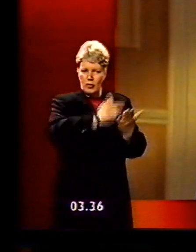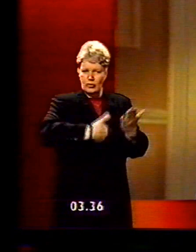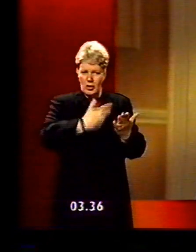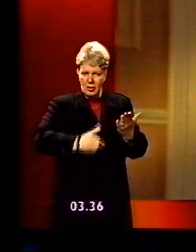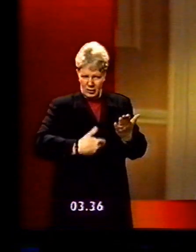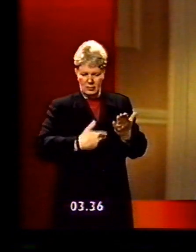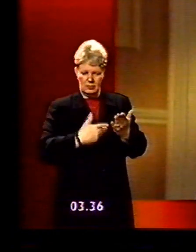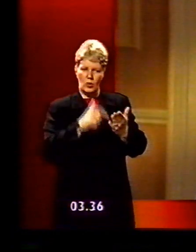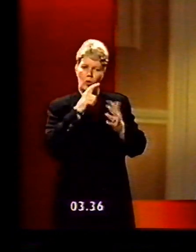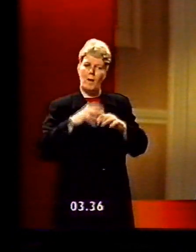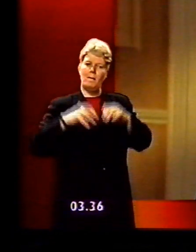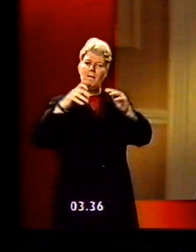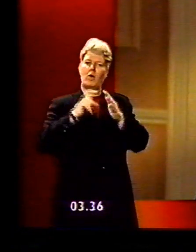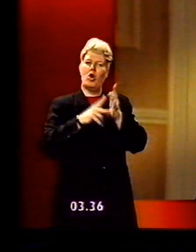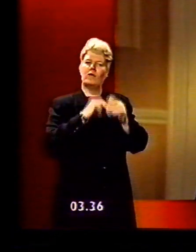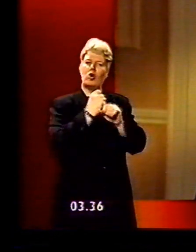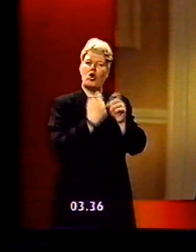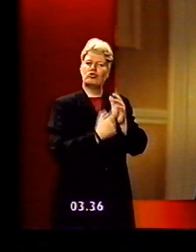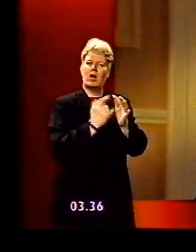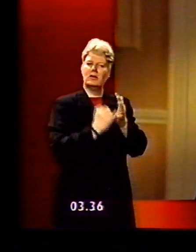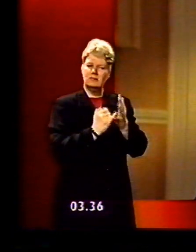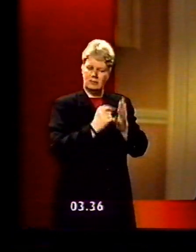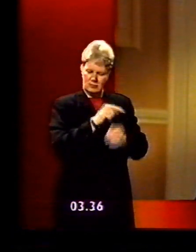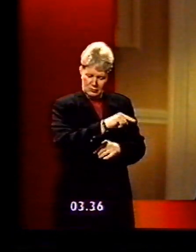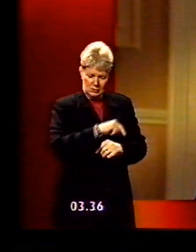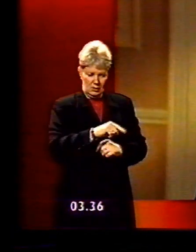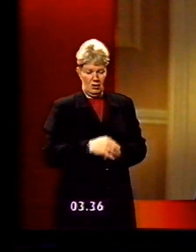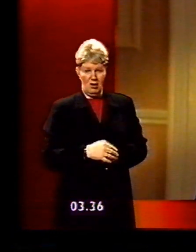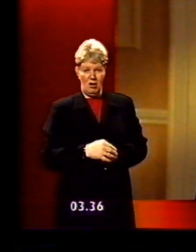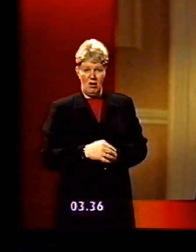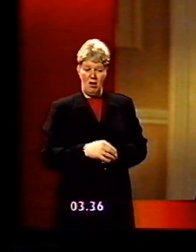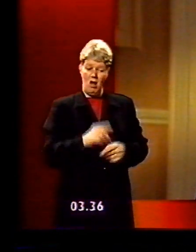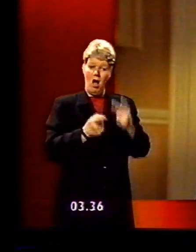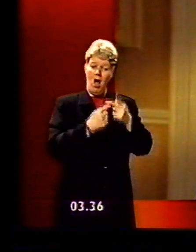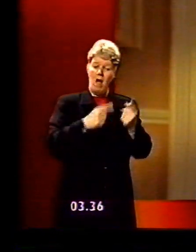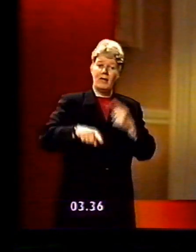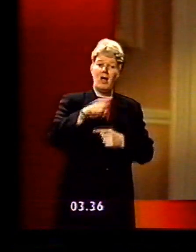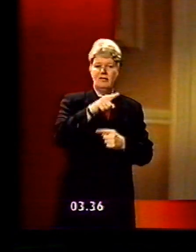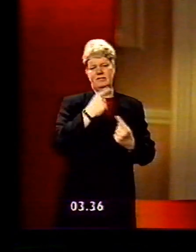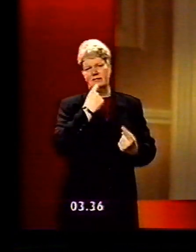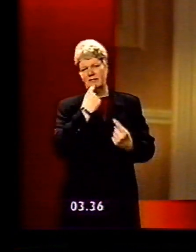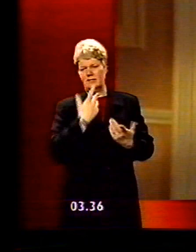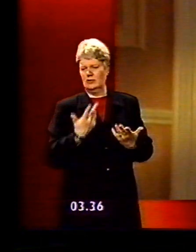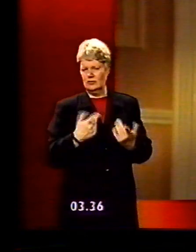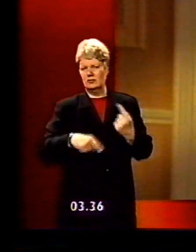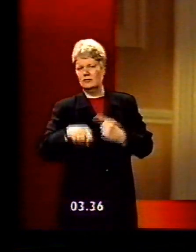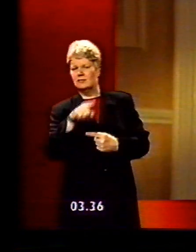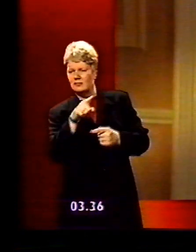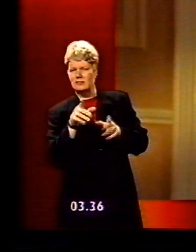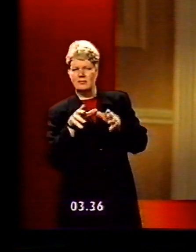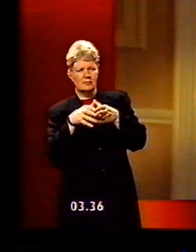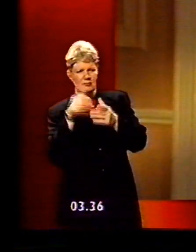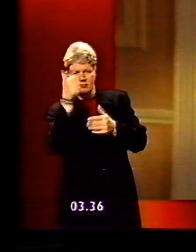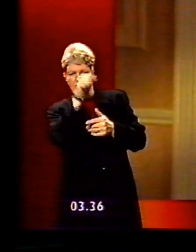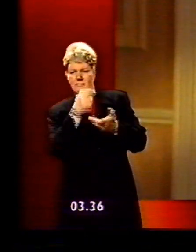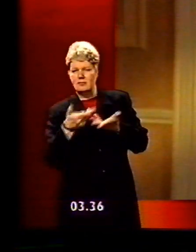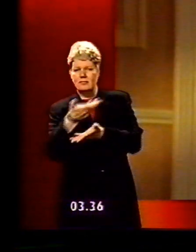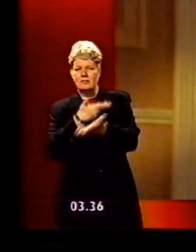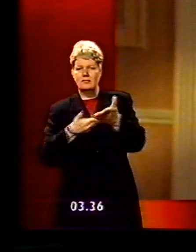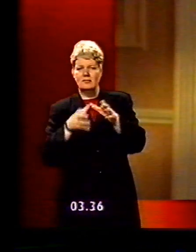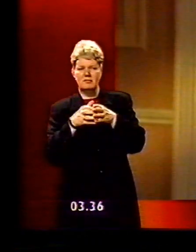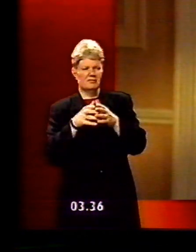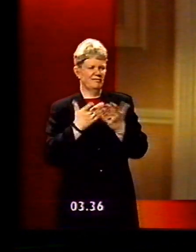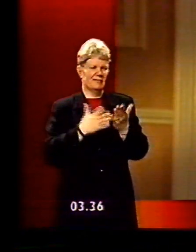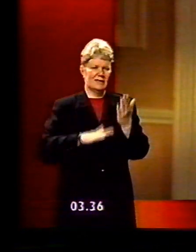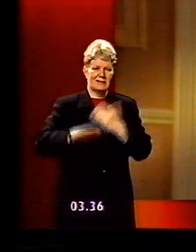of Congress that were pressing for that. And the other intelligence agencies, like Navy Intelligence, Army Intelligence, National